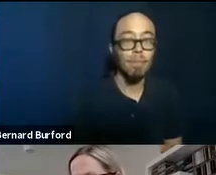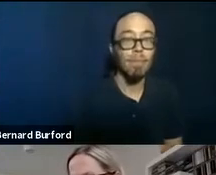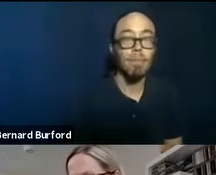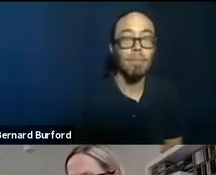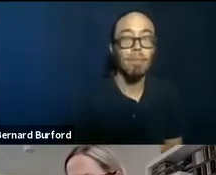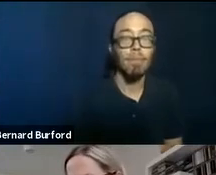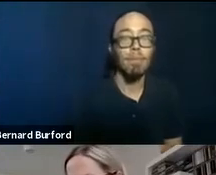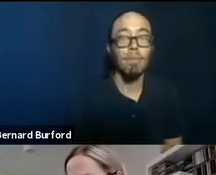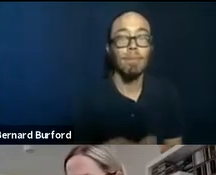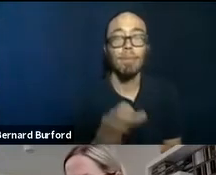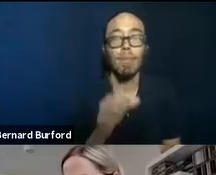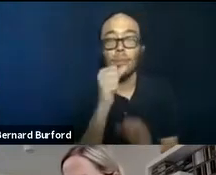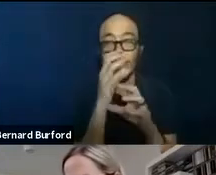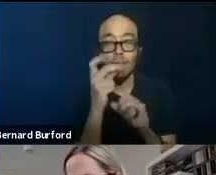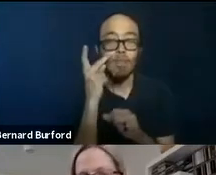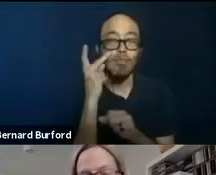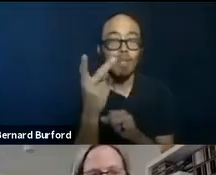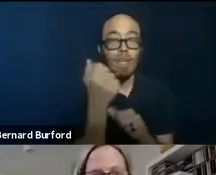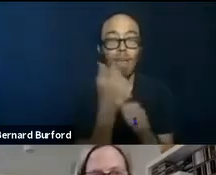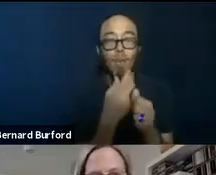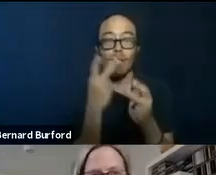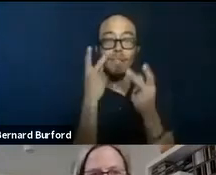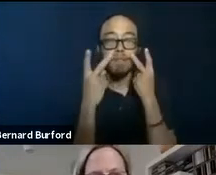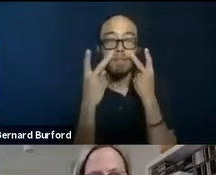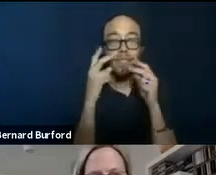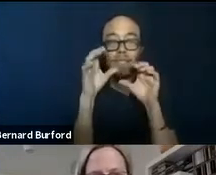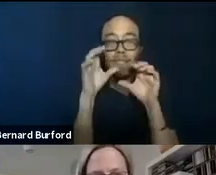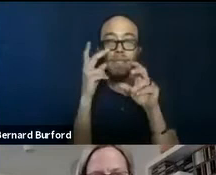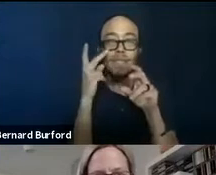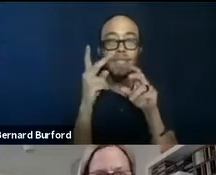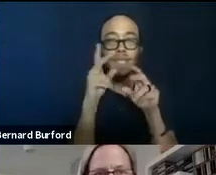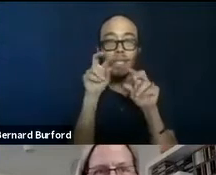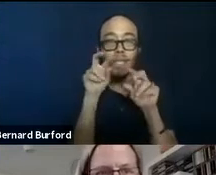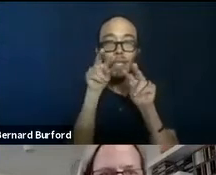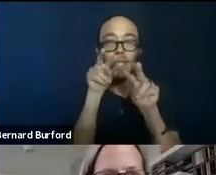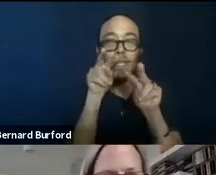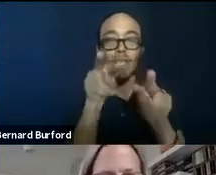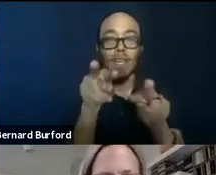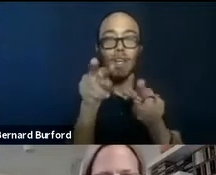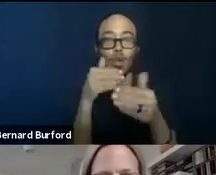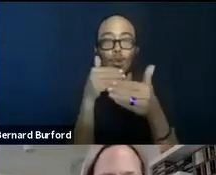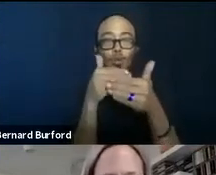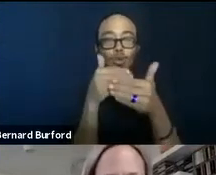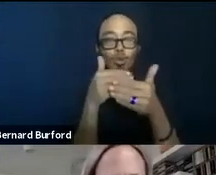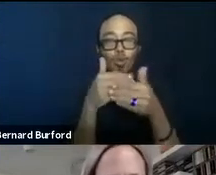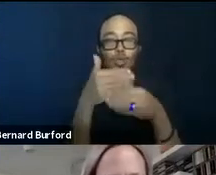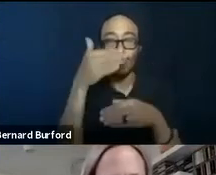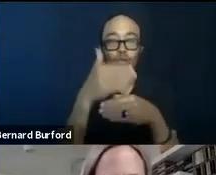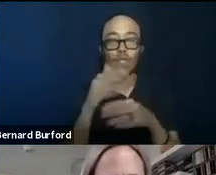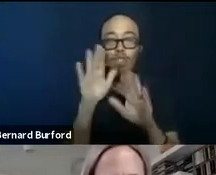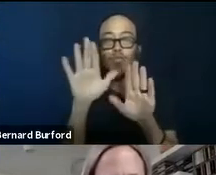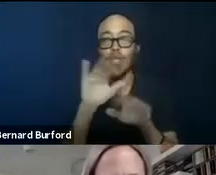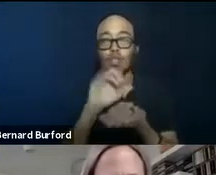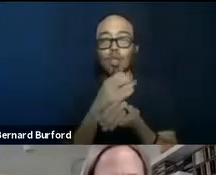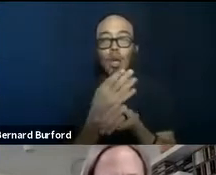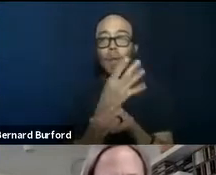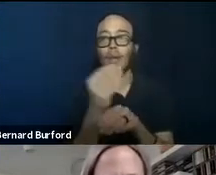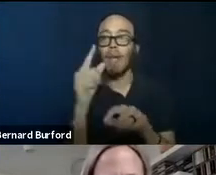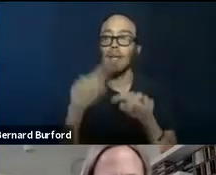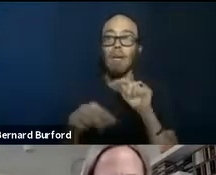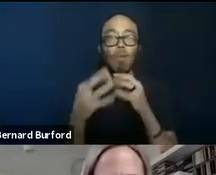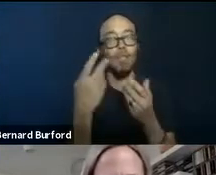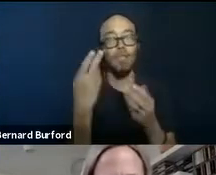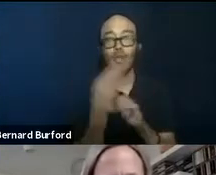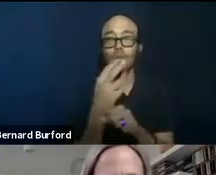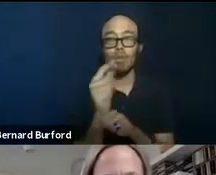everybody looking and putting their eyes closer to the screen. Great job, and I can't wait to use